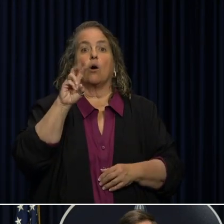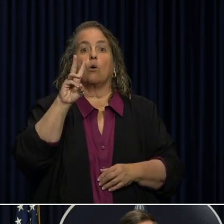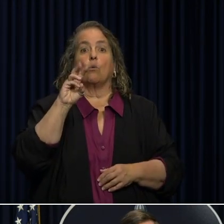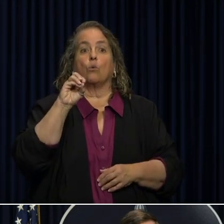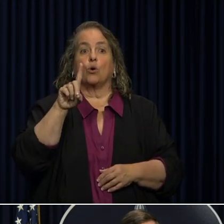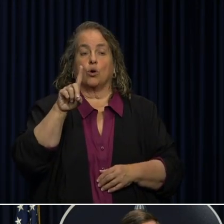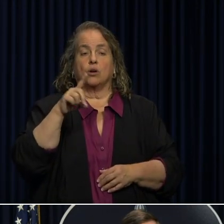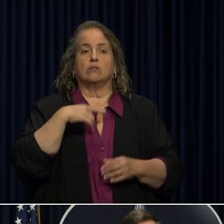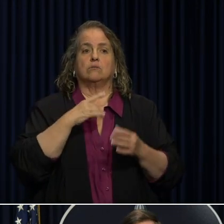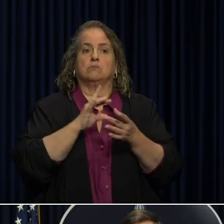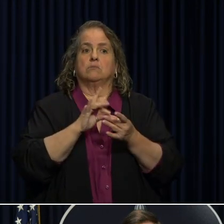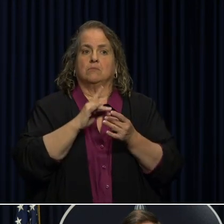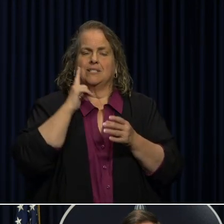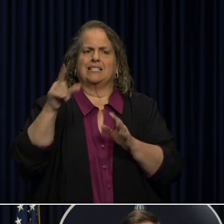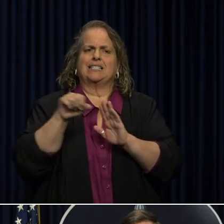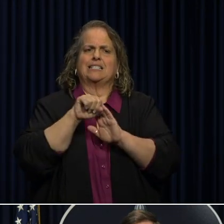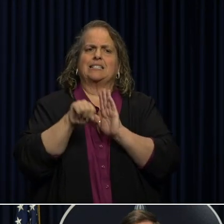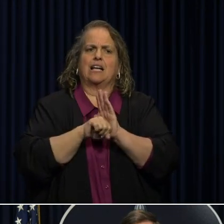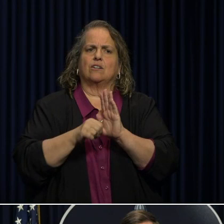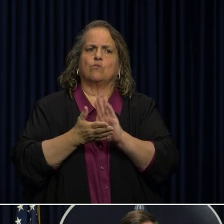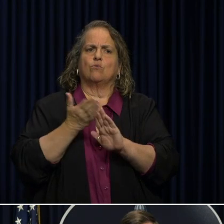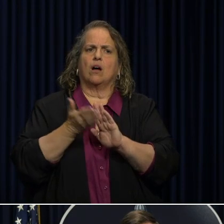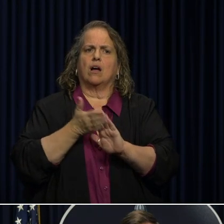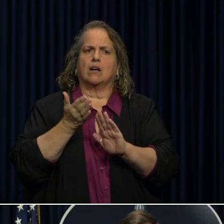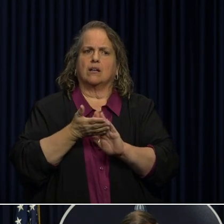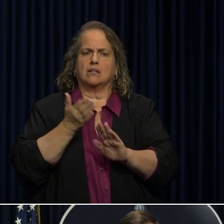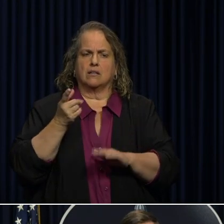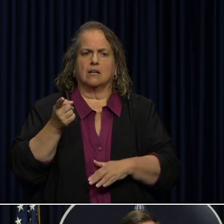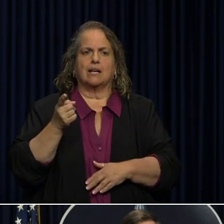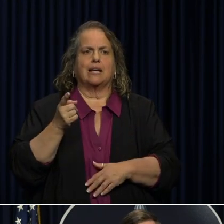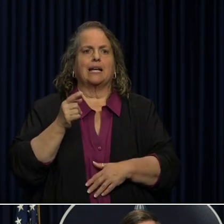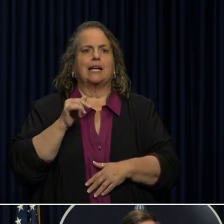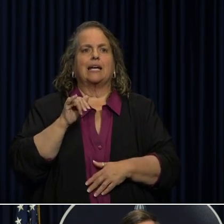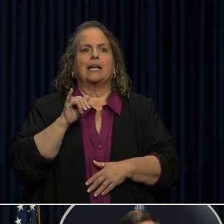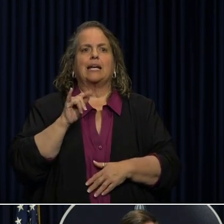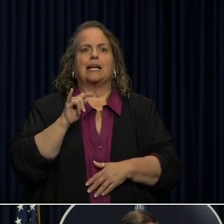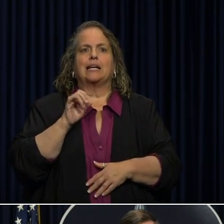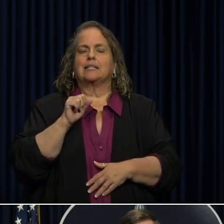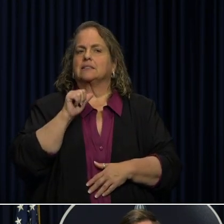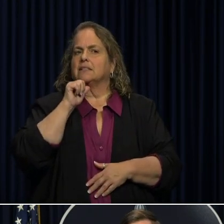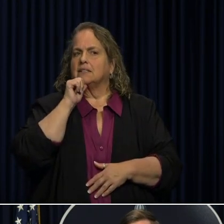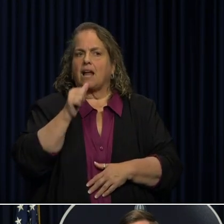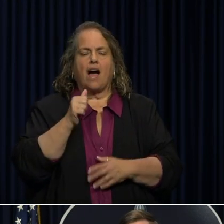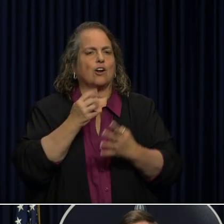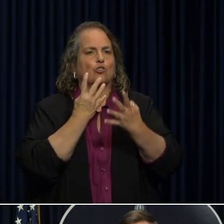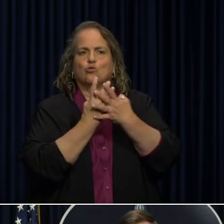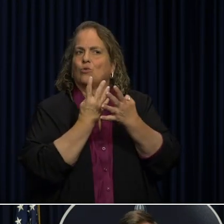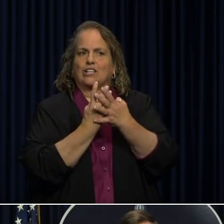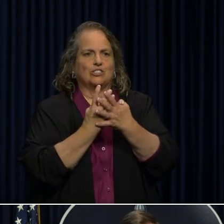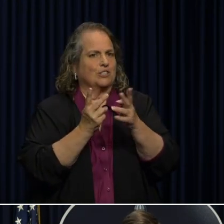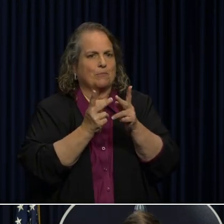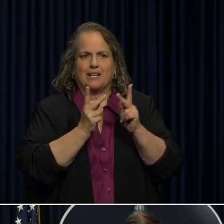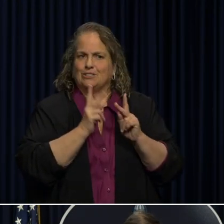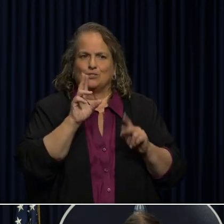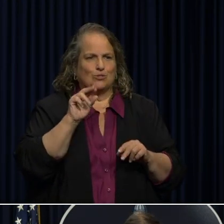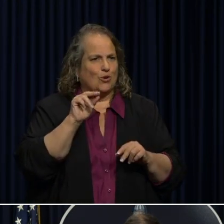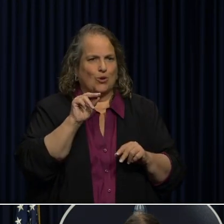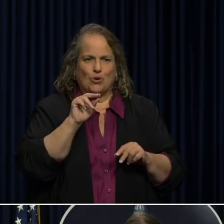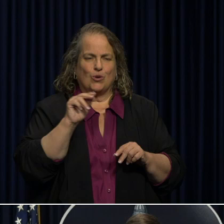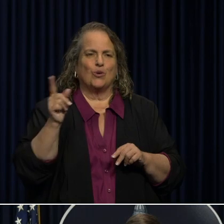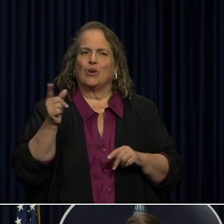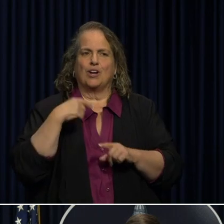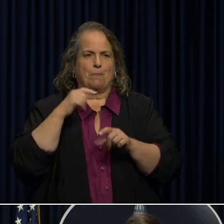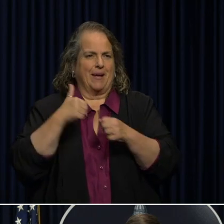I've mentioned because it's a state-run facility. It is not a correctional facility, and I should have made that